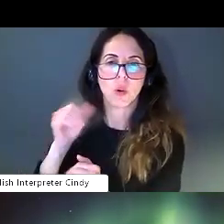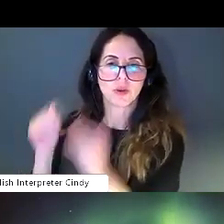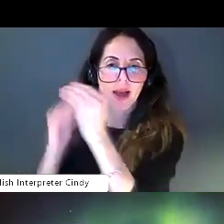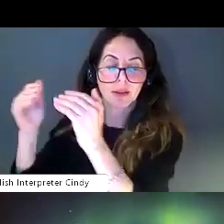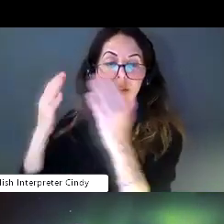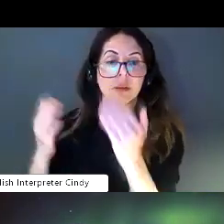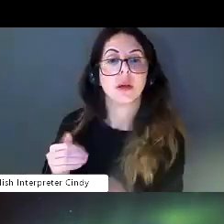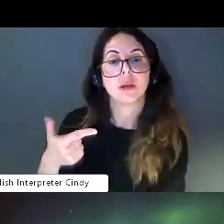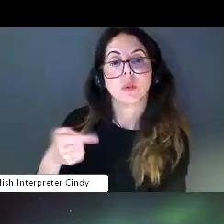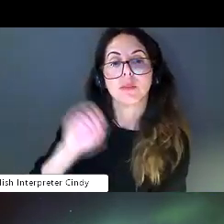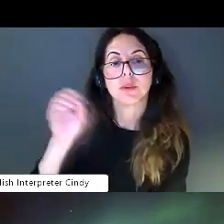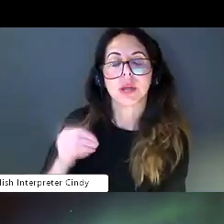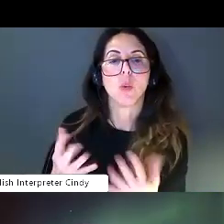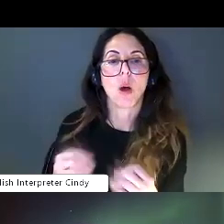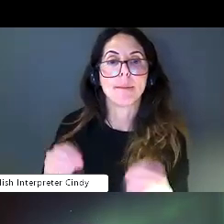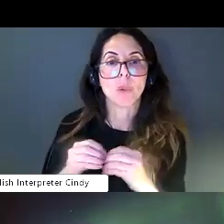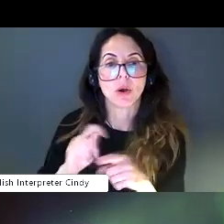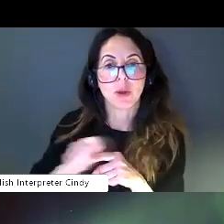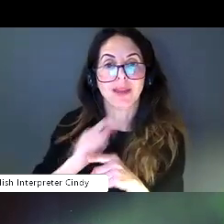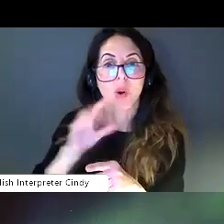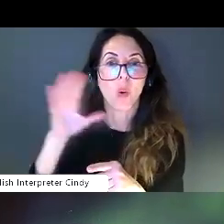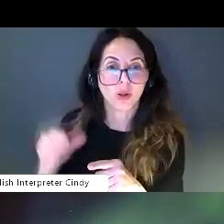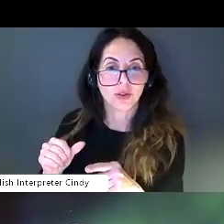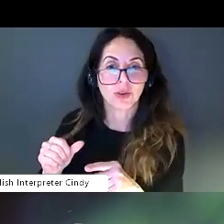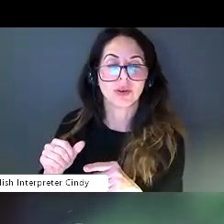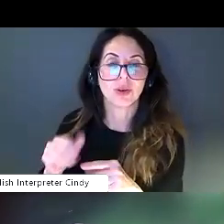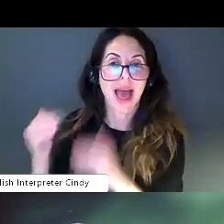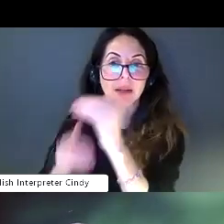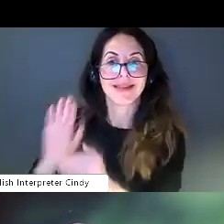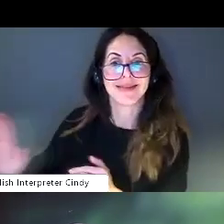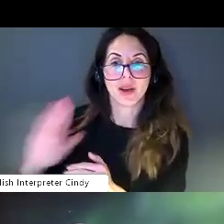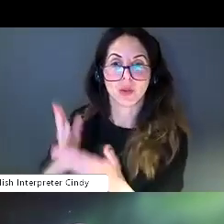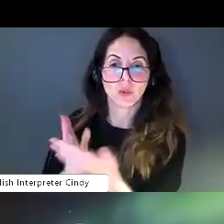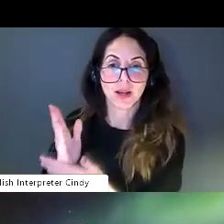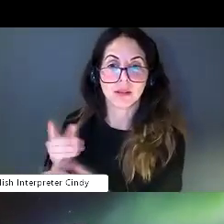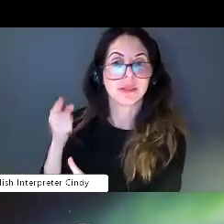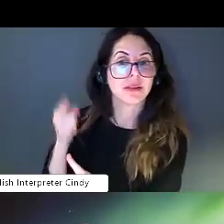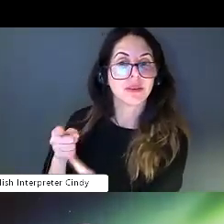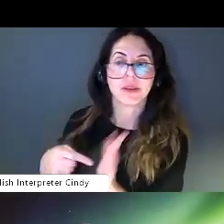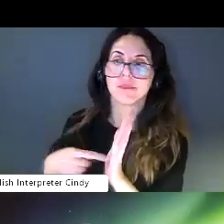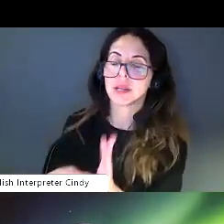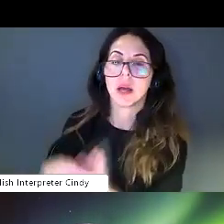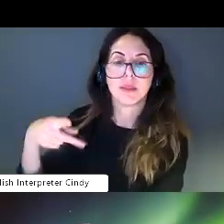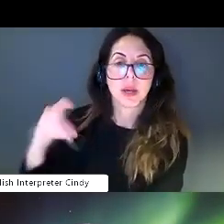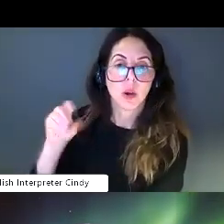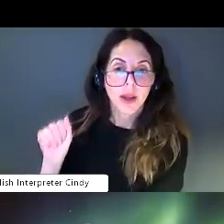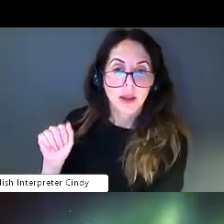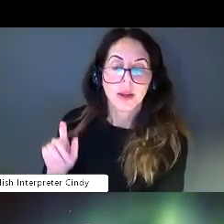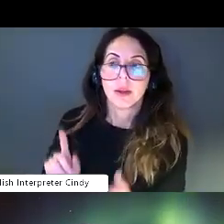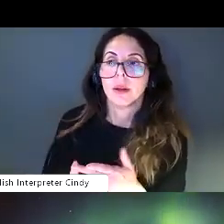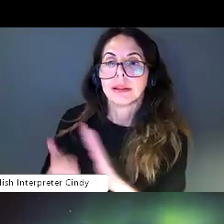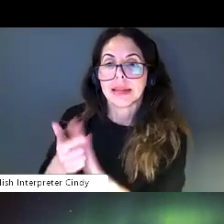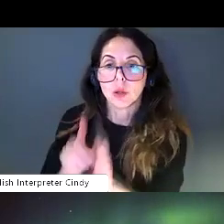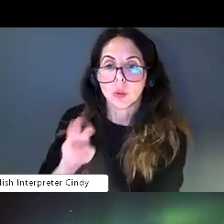21% indicated they want more training on older adult rights, so especially with regards to things like the power of attorney, legal